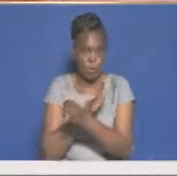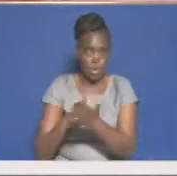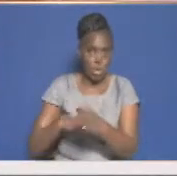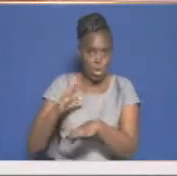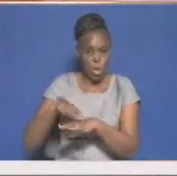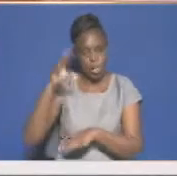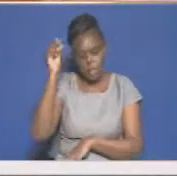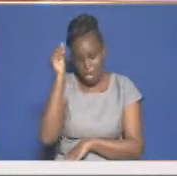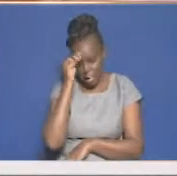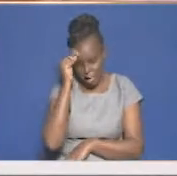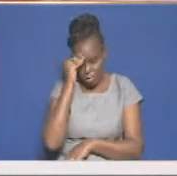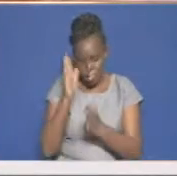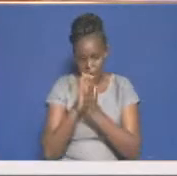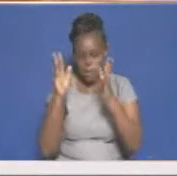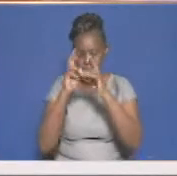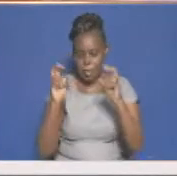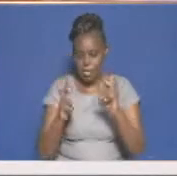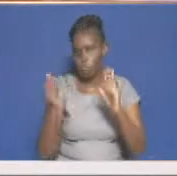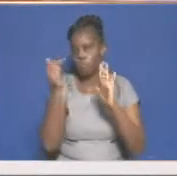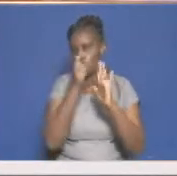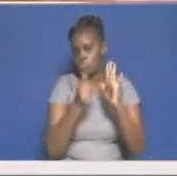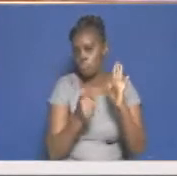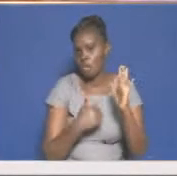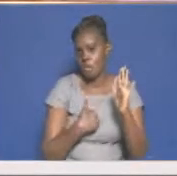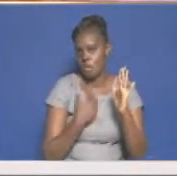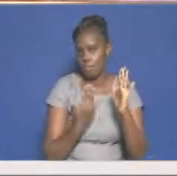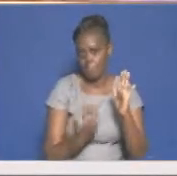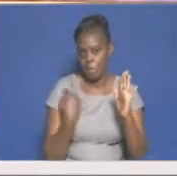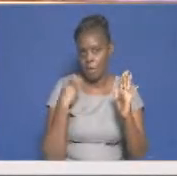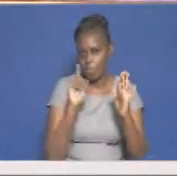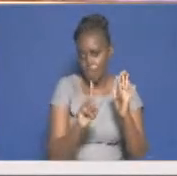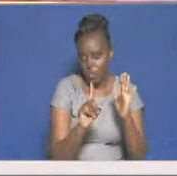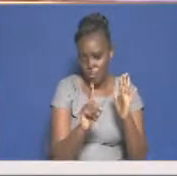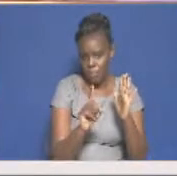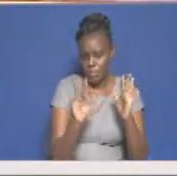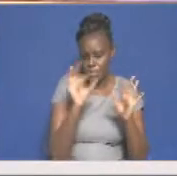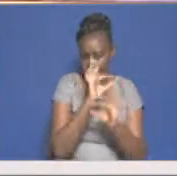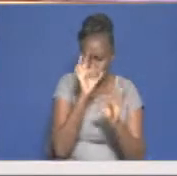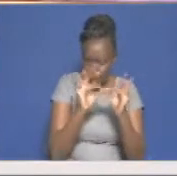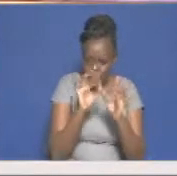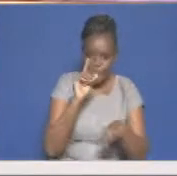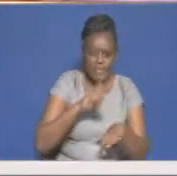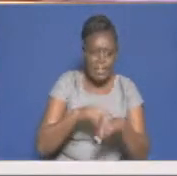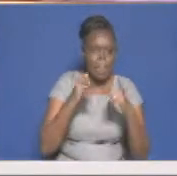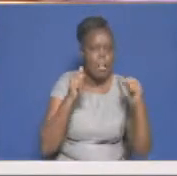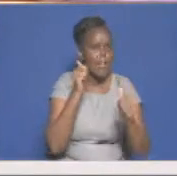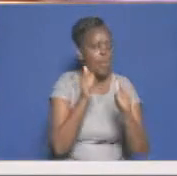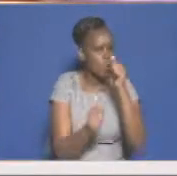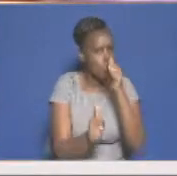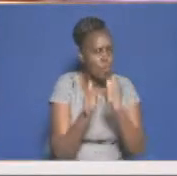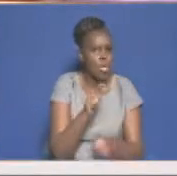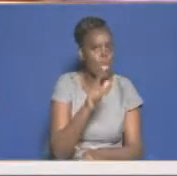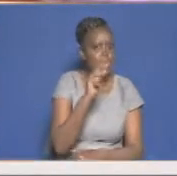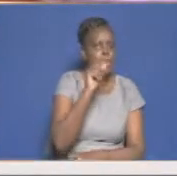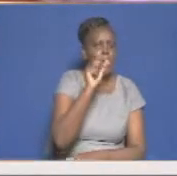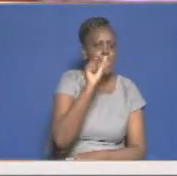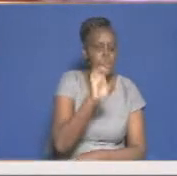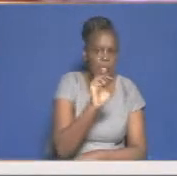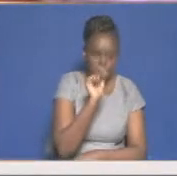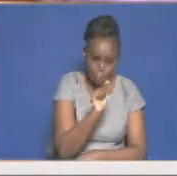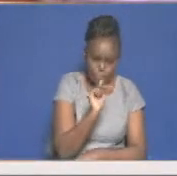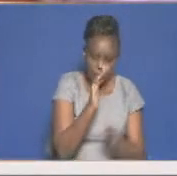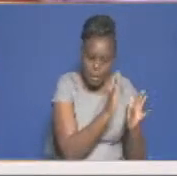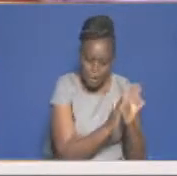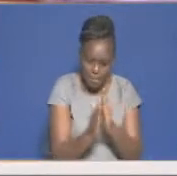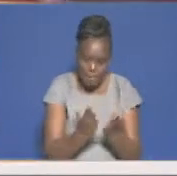on Education and Research on the following. Within which specific timelines is the TSC planning